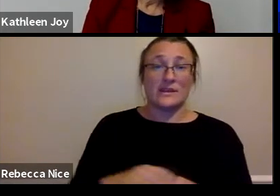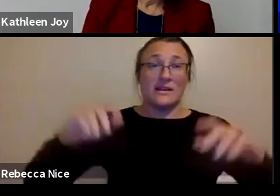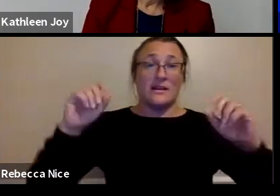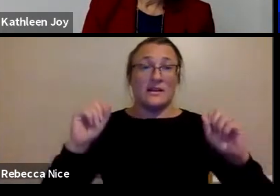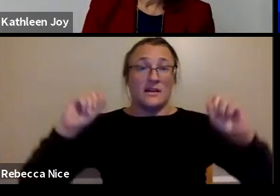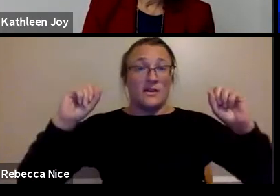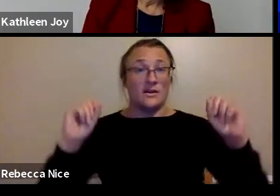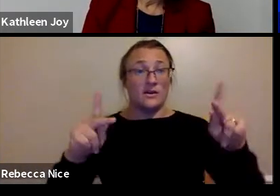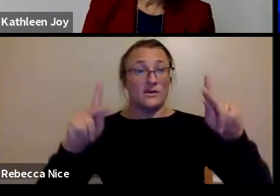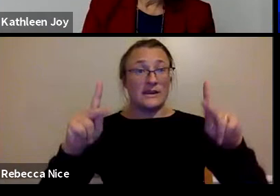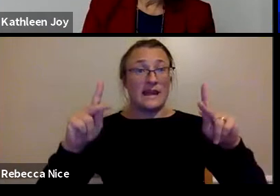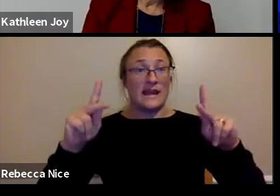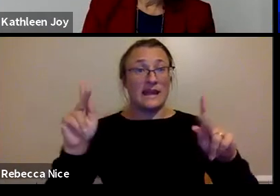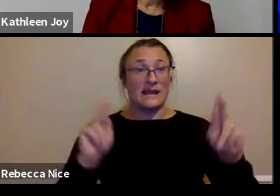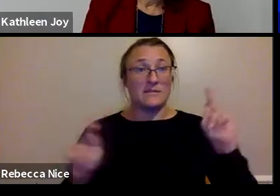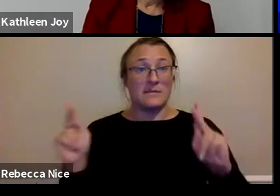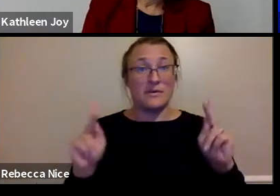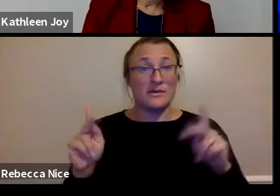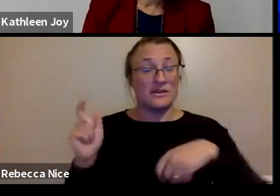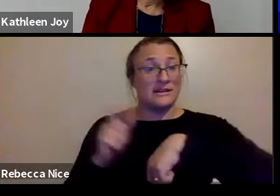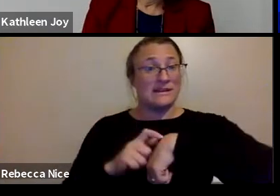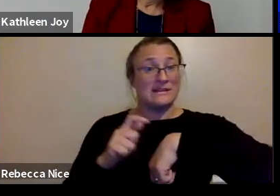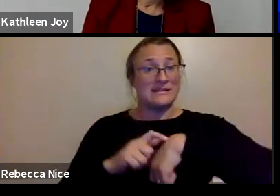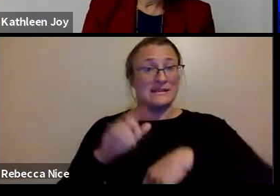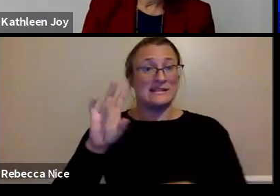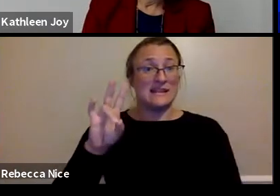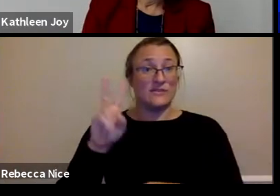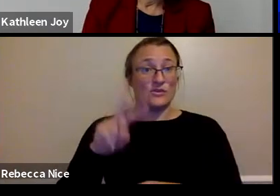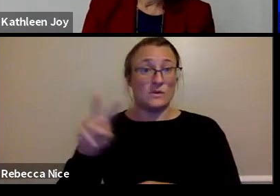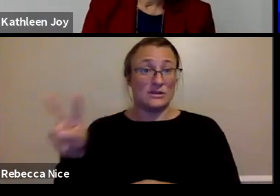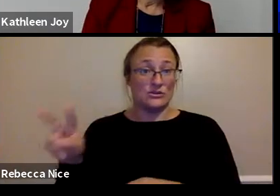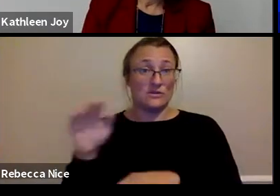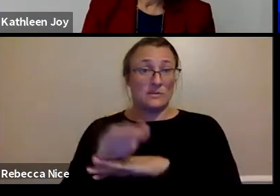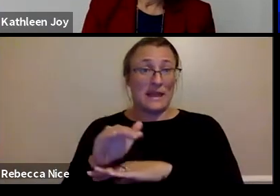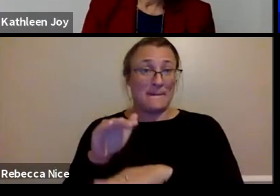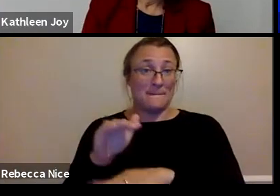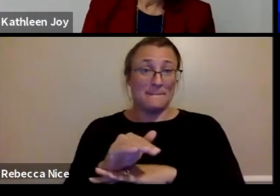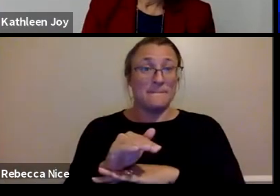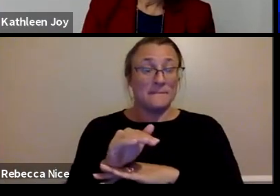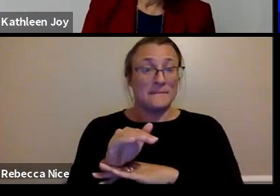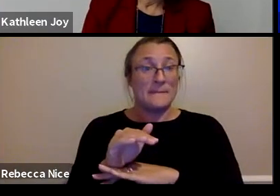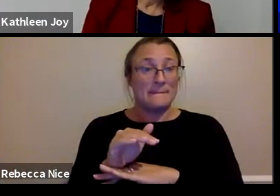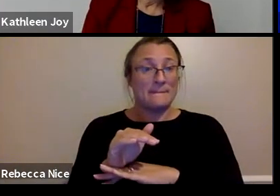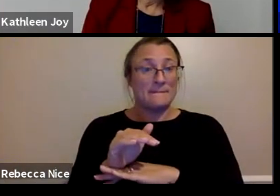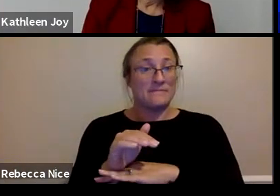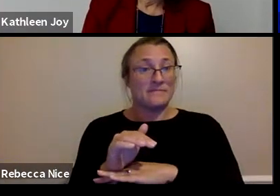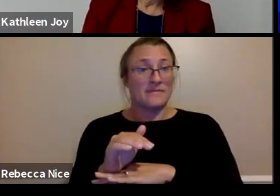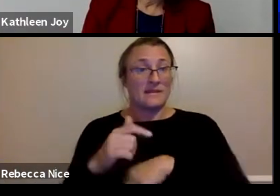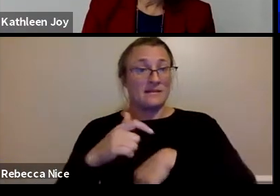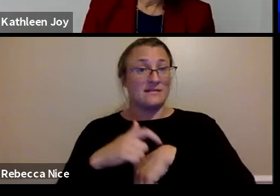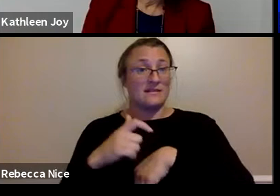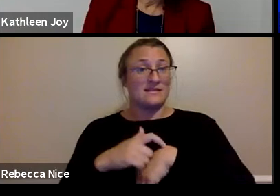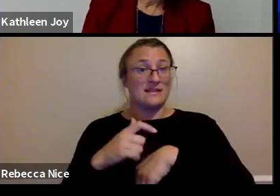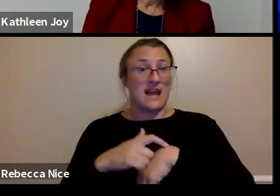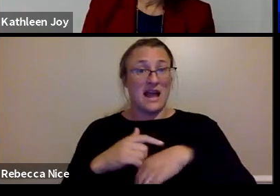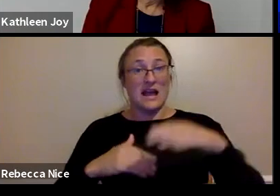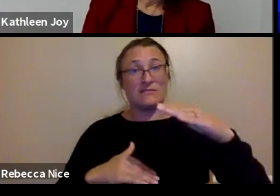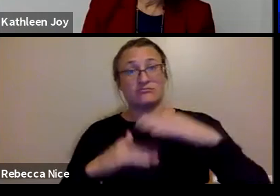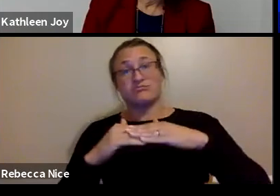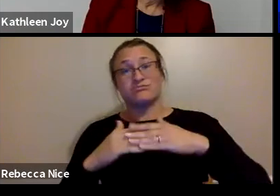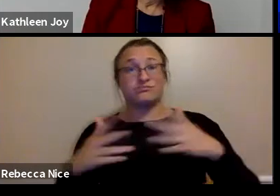Okay, folks, it is 7:22 p.m. The time allotted for this hearing has